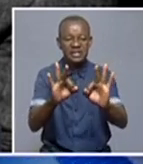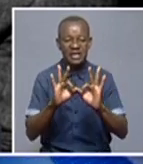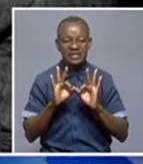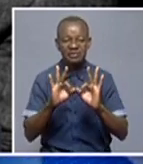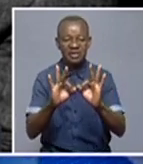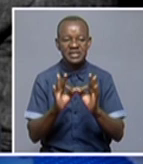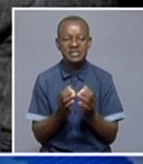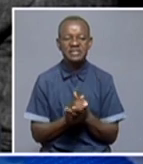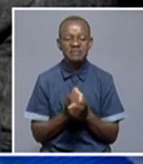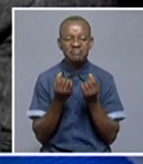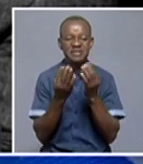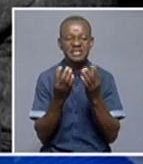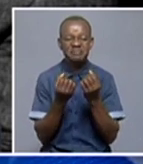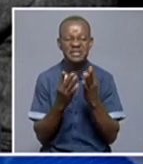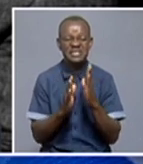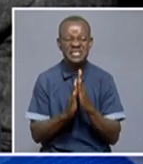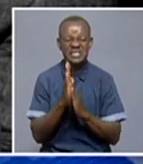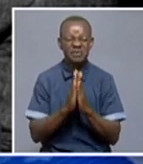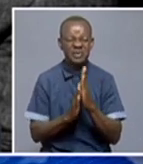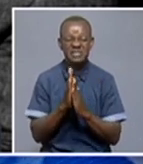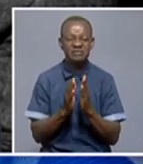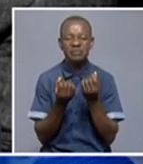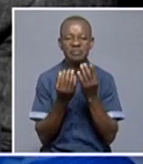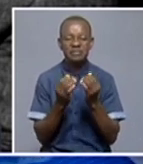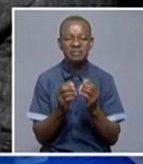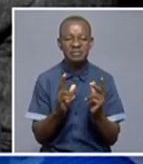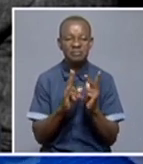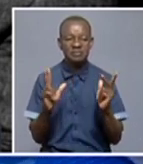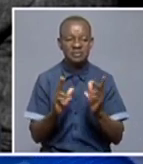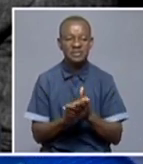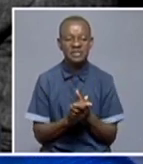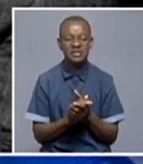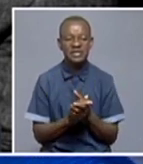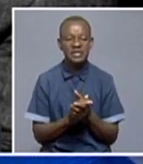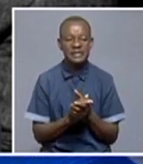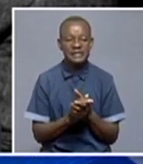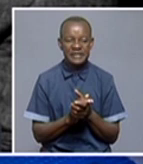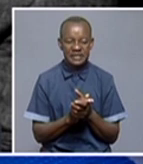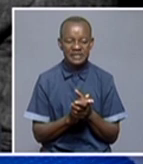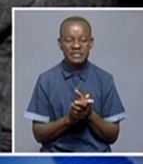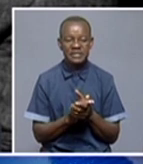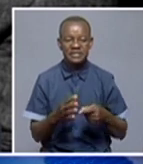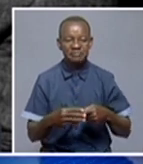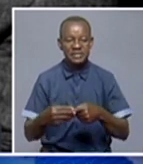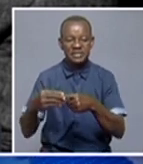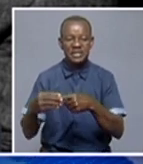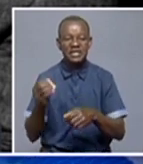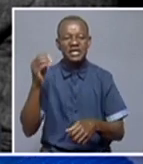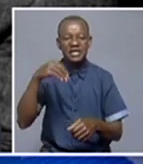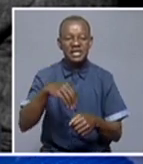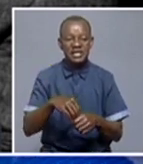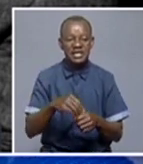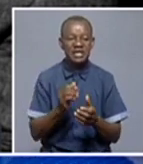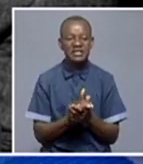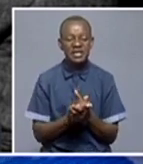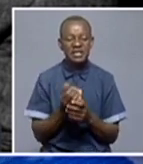also affects much of the SADC region and the broader African region. So yes, there is interest. Unfortunately, the East